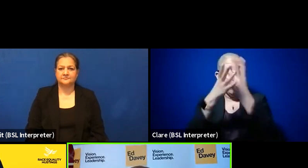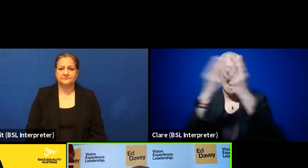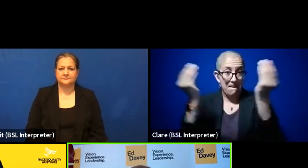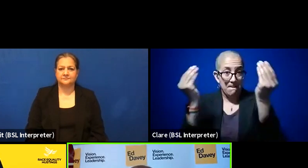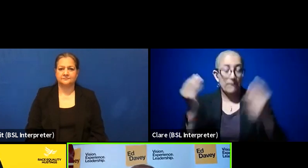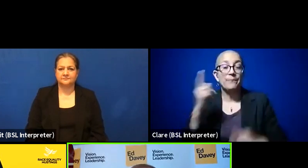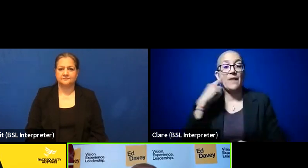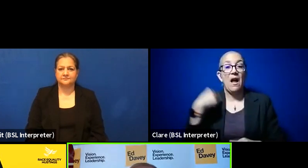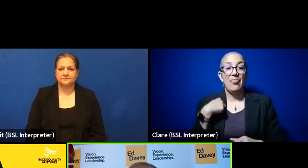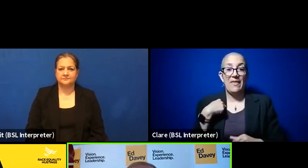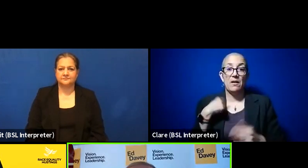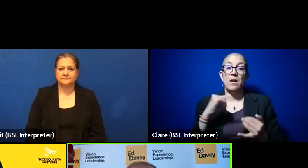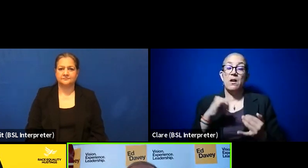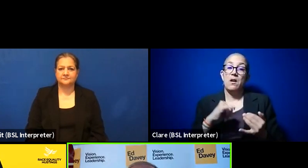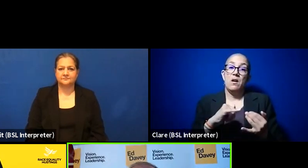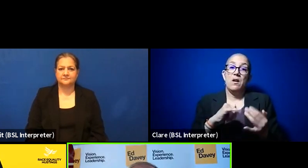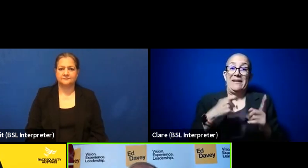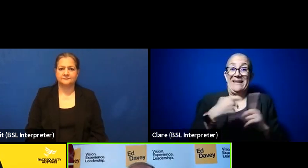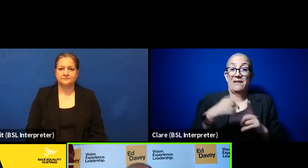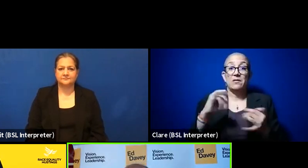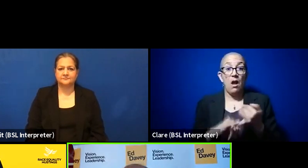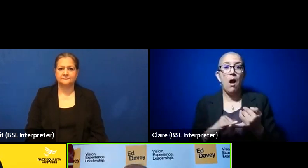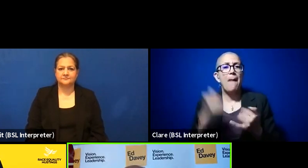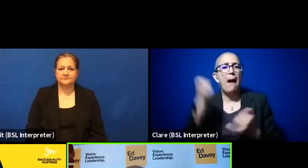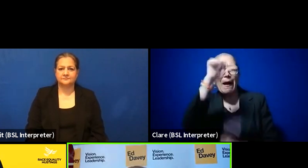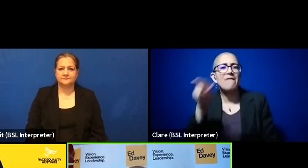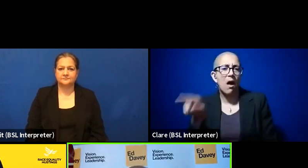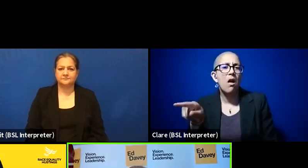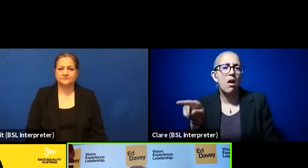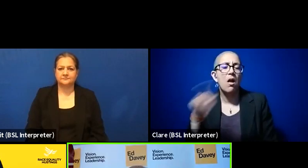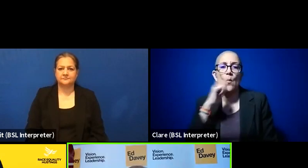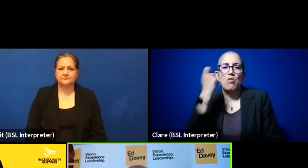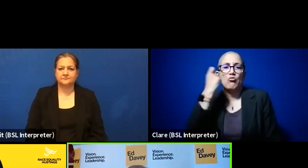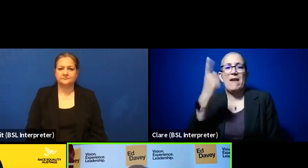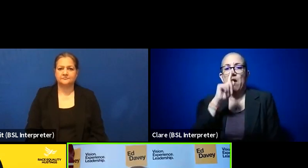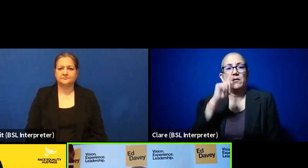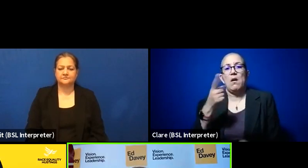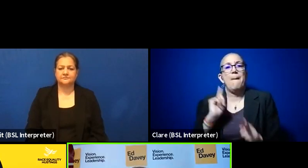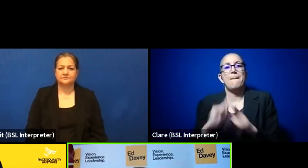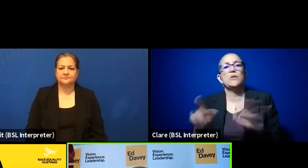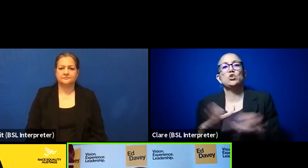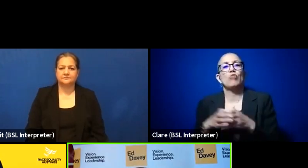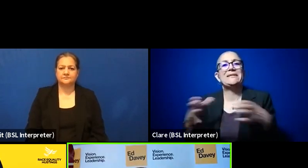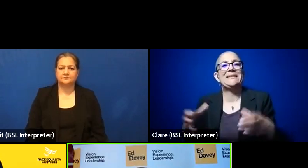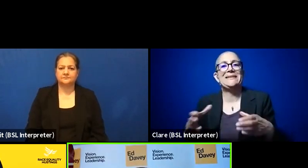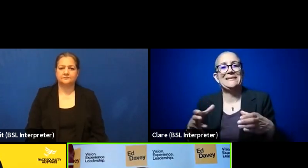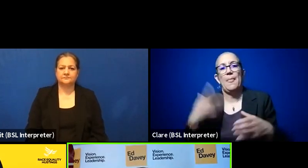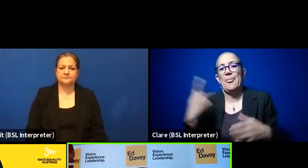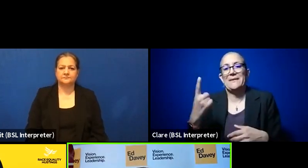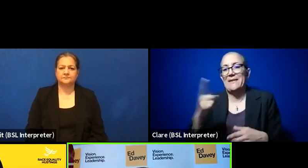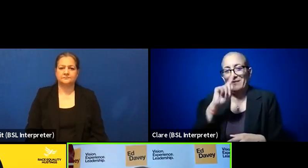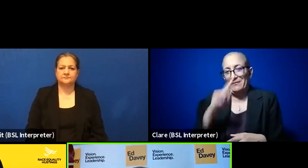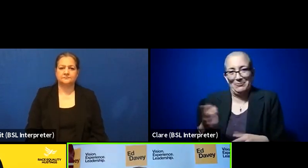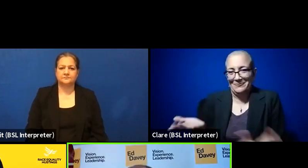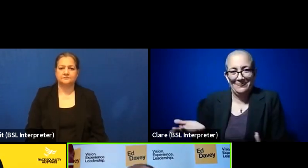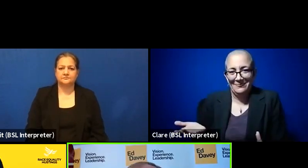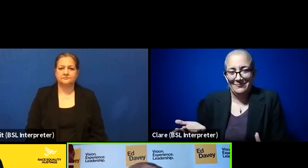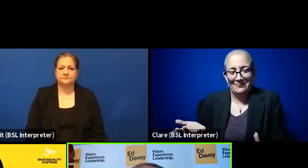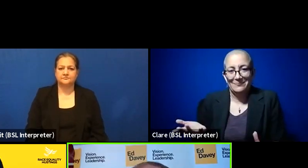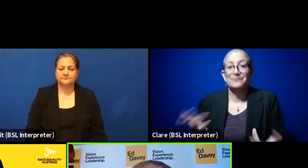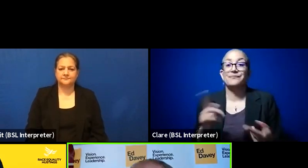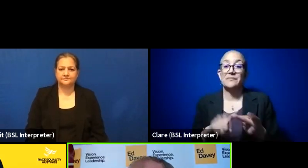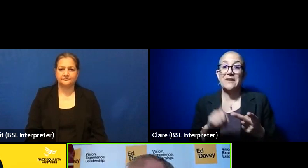think Starmer's a clever guy. He's going to realise that they're not going to be able to get a majority by themselves. Moreover,